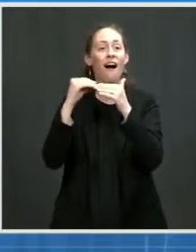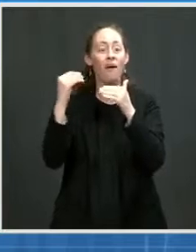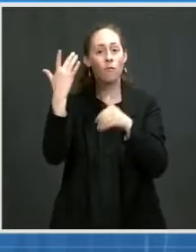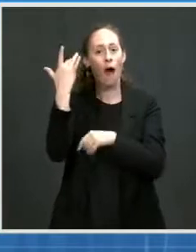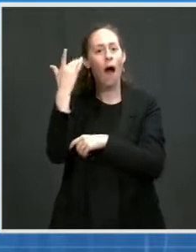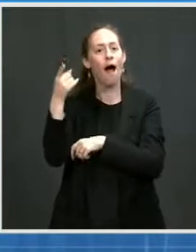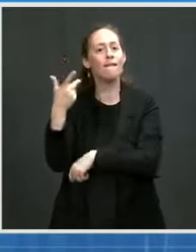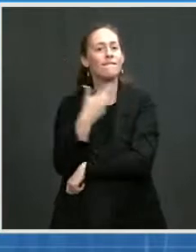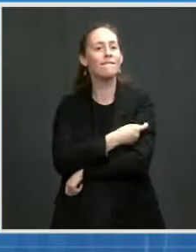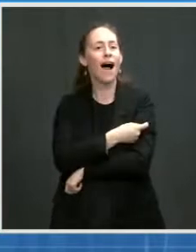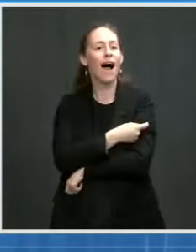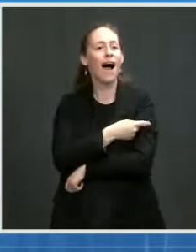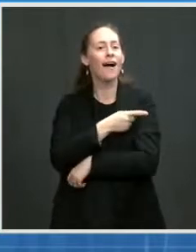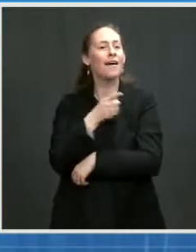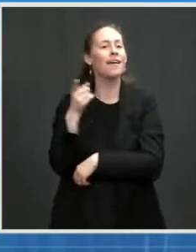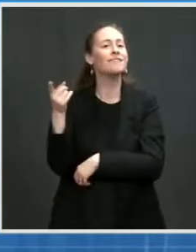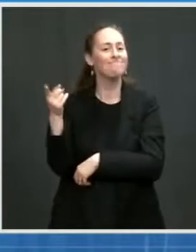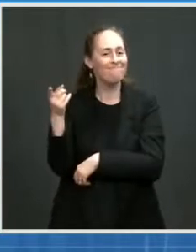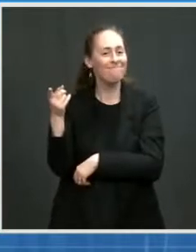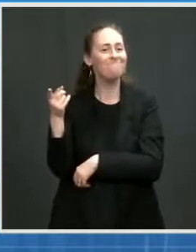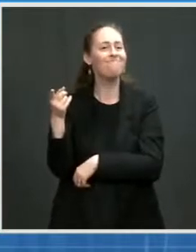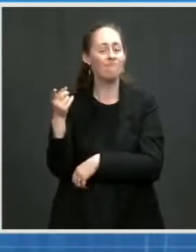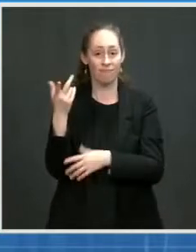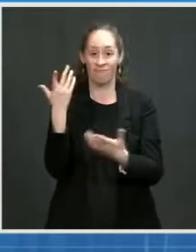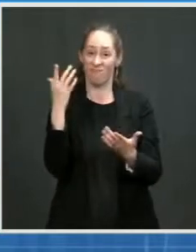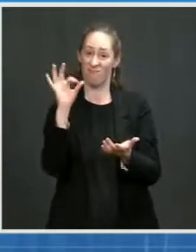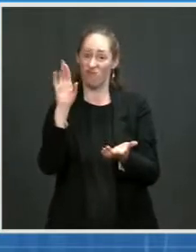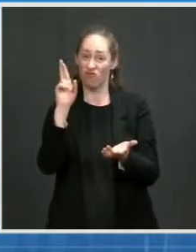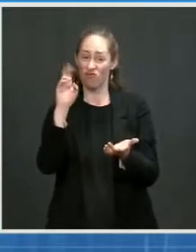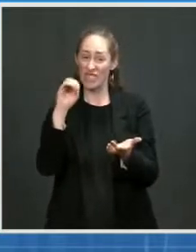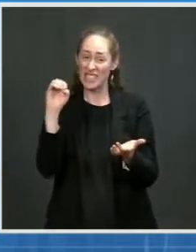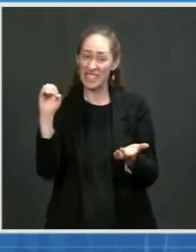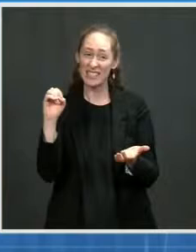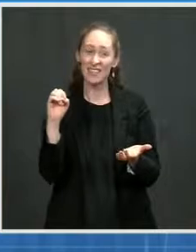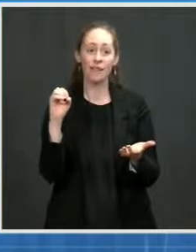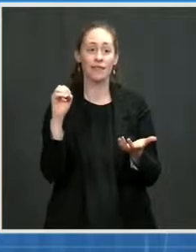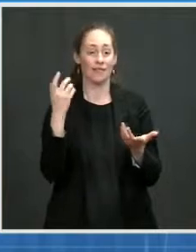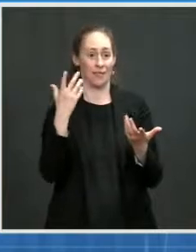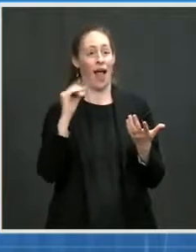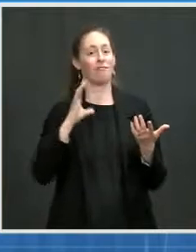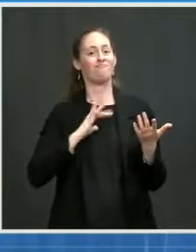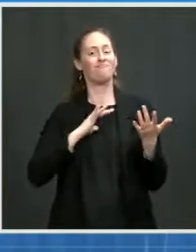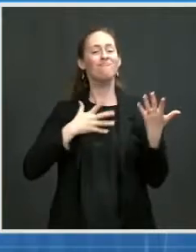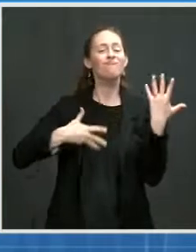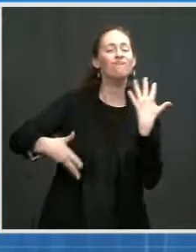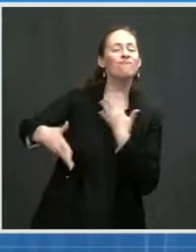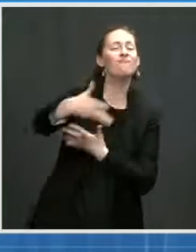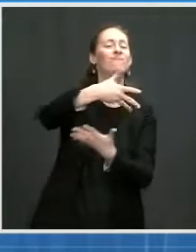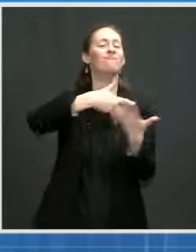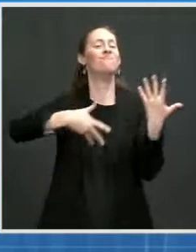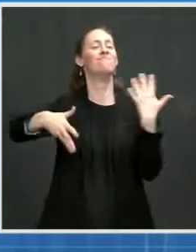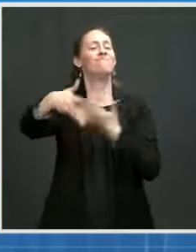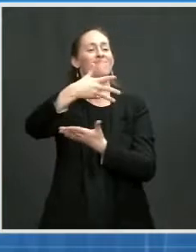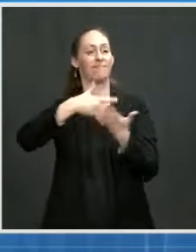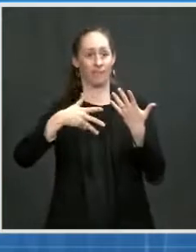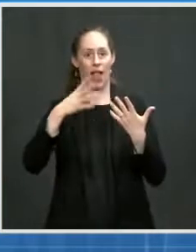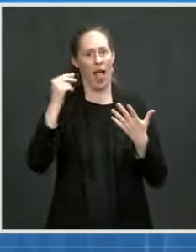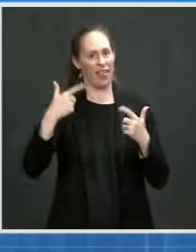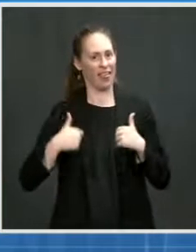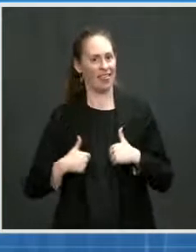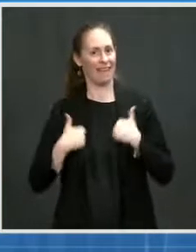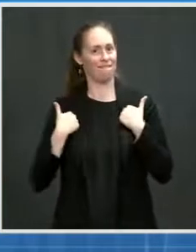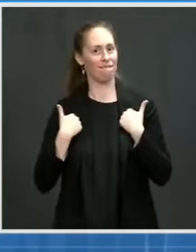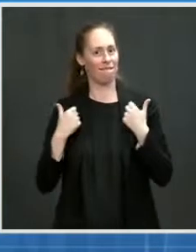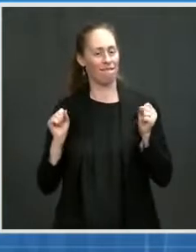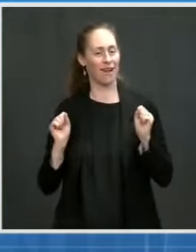patriotic, free, good for your social life, and a chance to win. In the days after Ohio